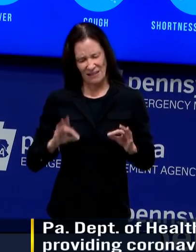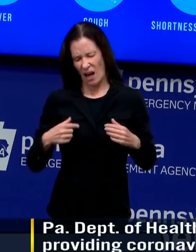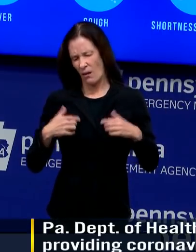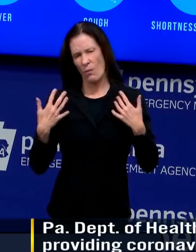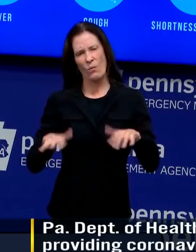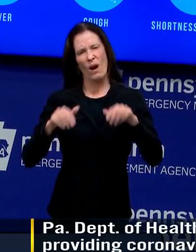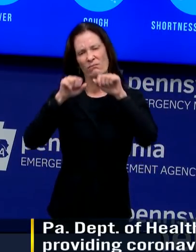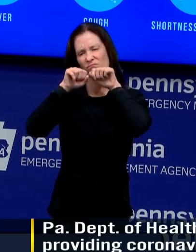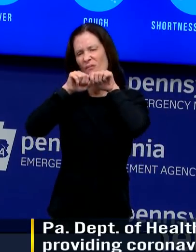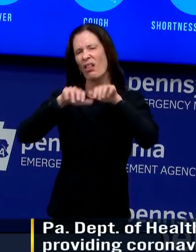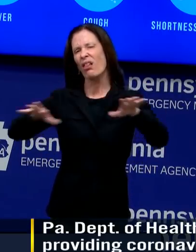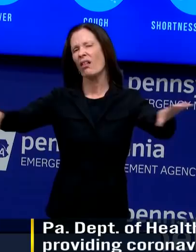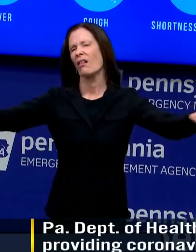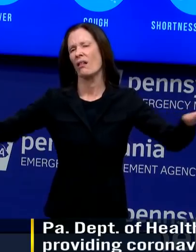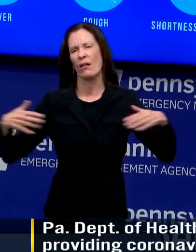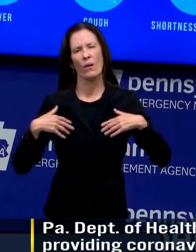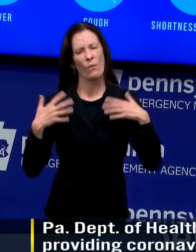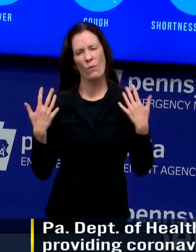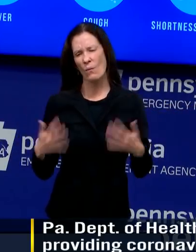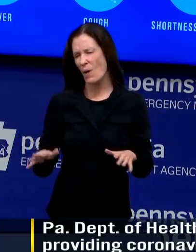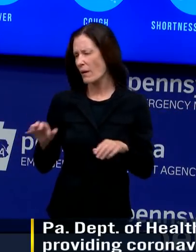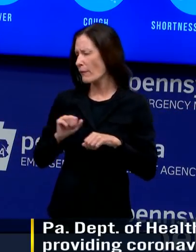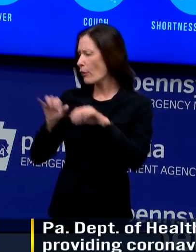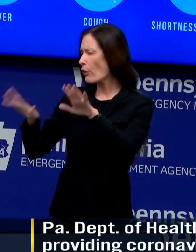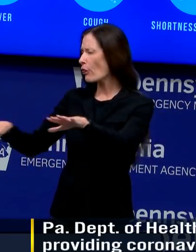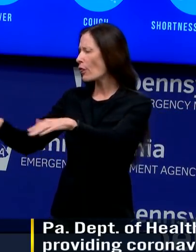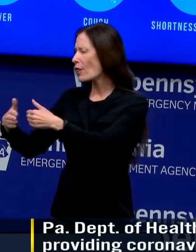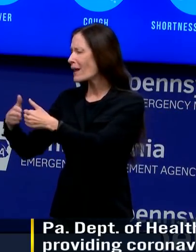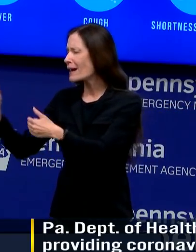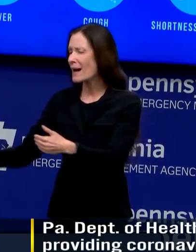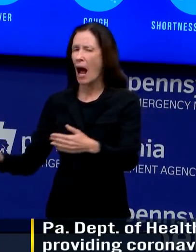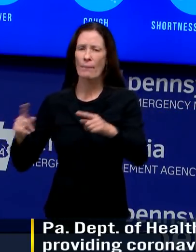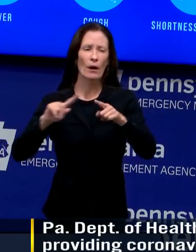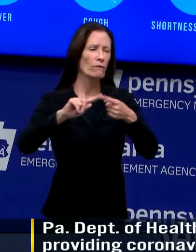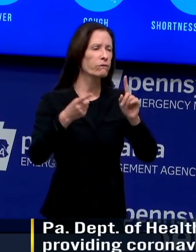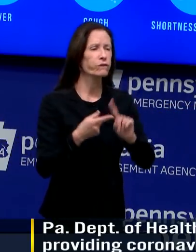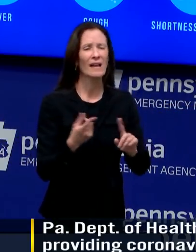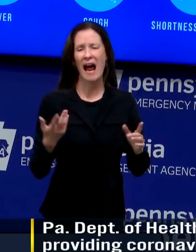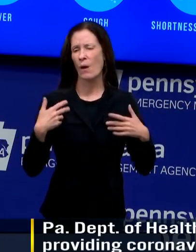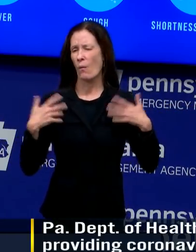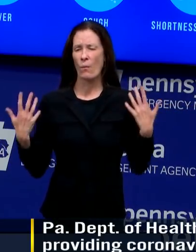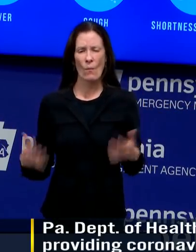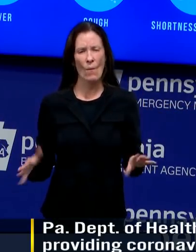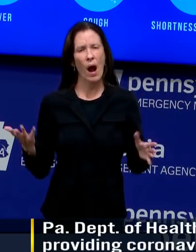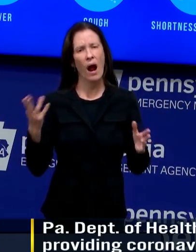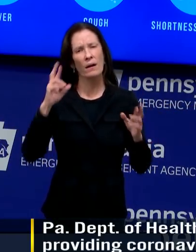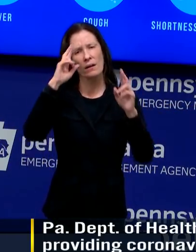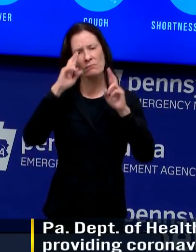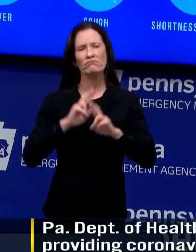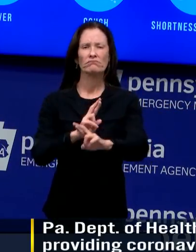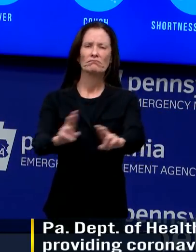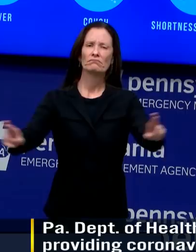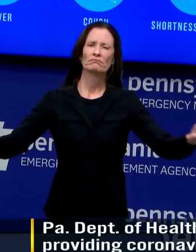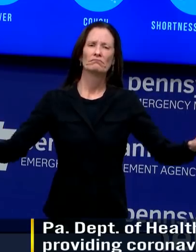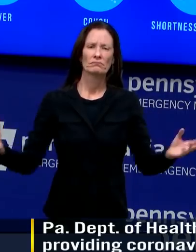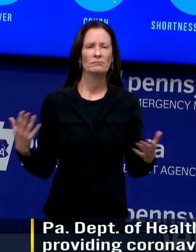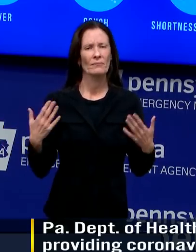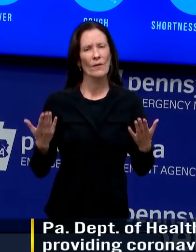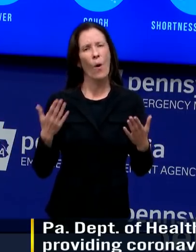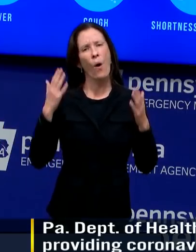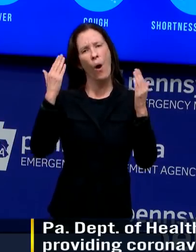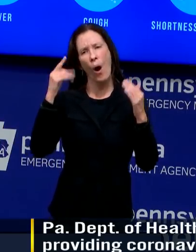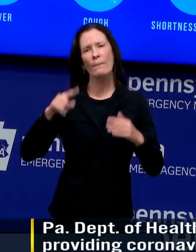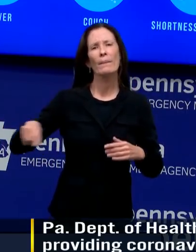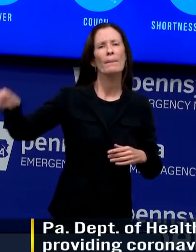neighbor, a coworker. And that's ultimately is what is going to defeat this virus here in Pennsylvania. All of us, 12.8